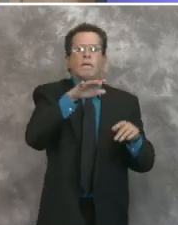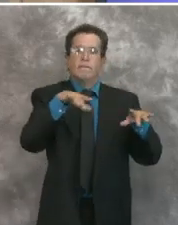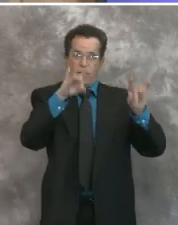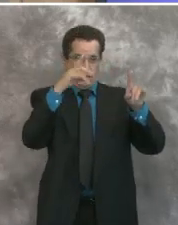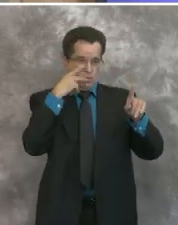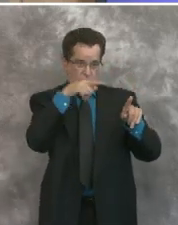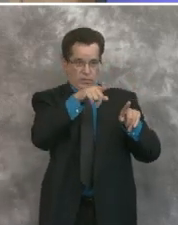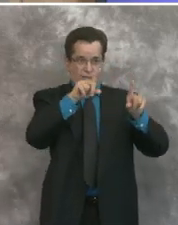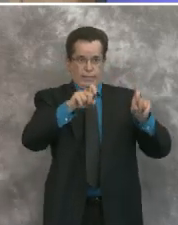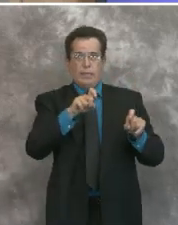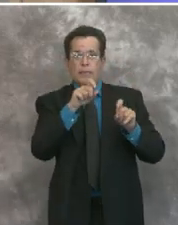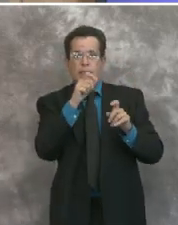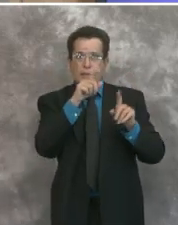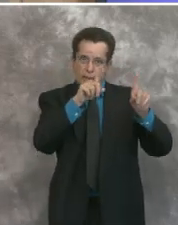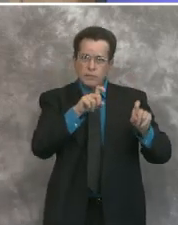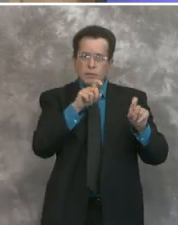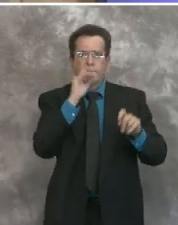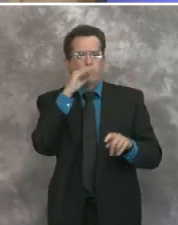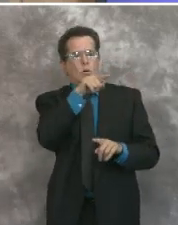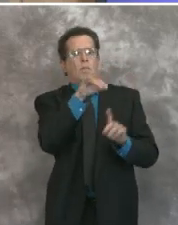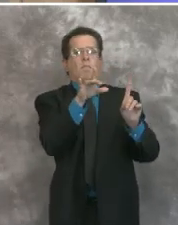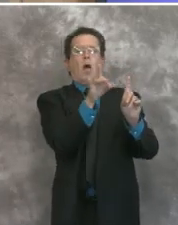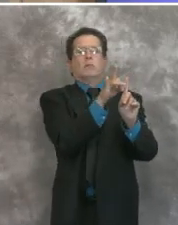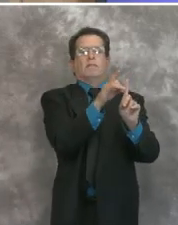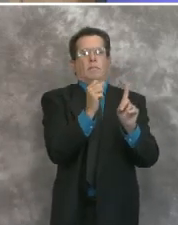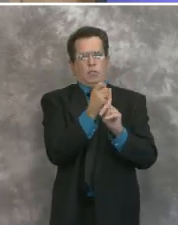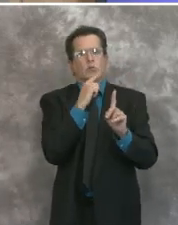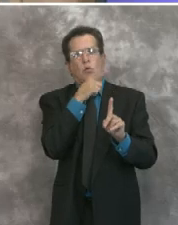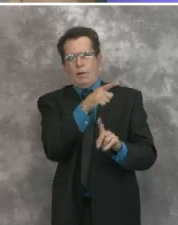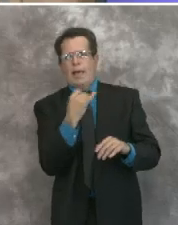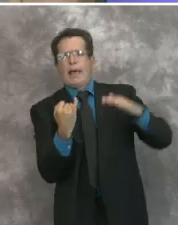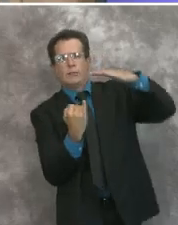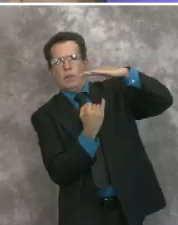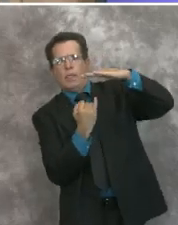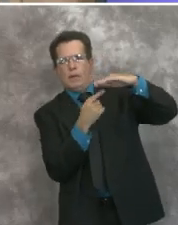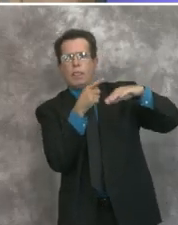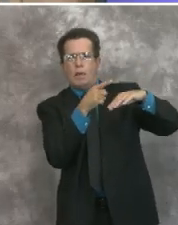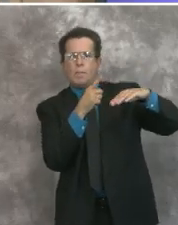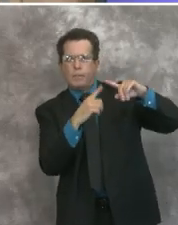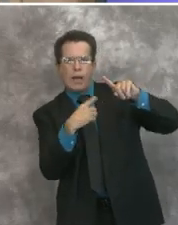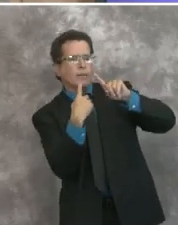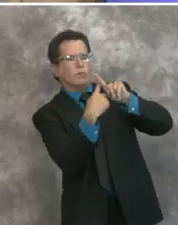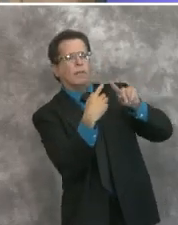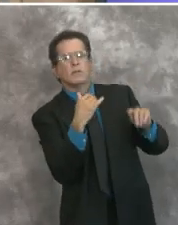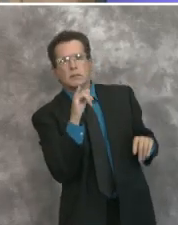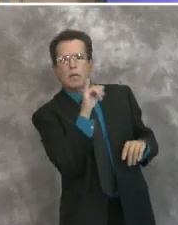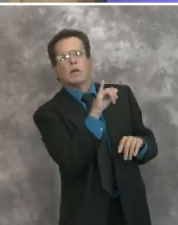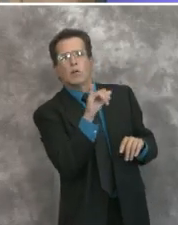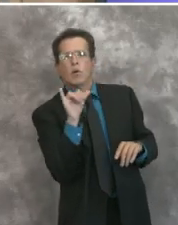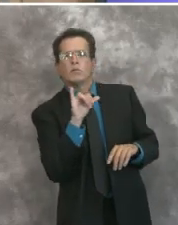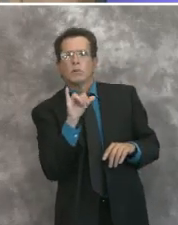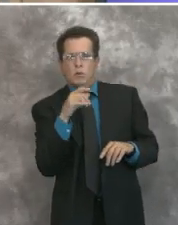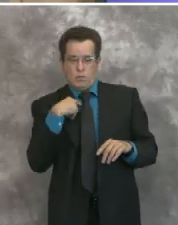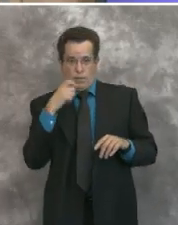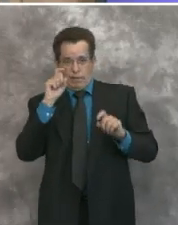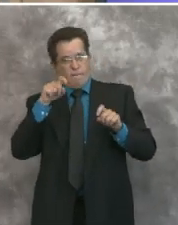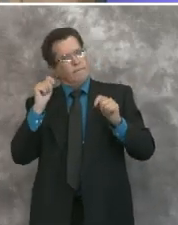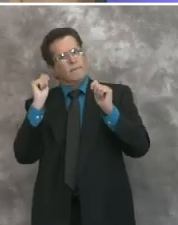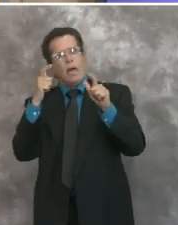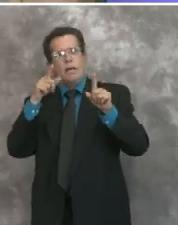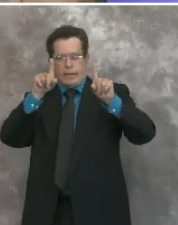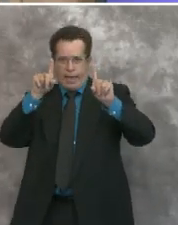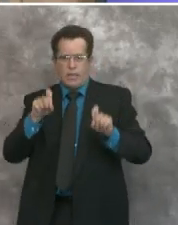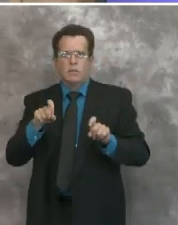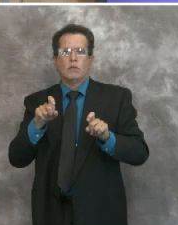need to be tested, if they are positive, make sure they are isolated. And so the ability to rapidly test, to trace,